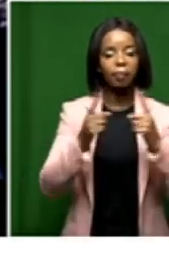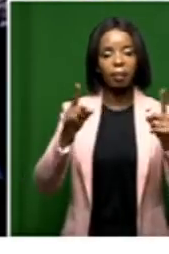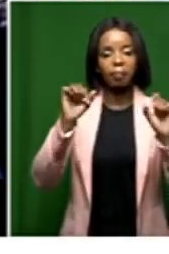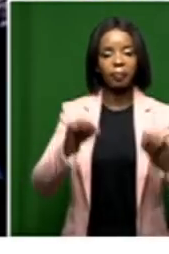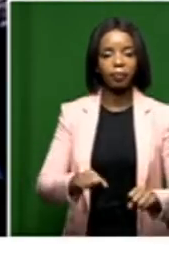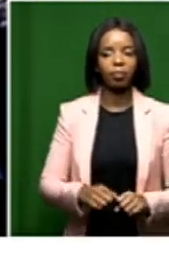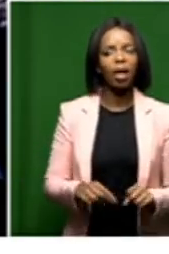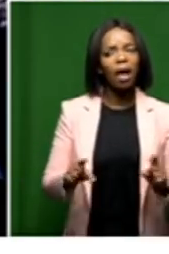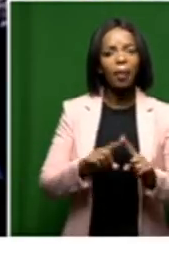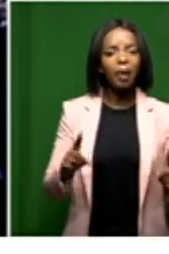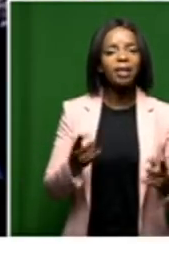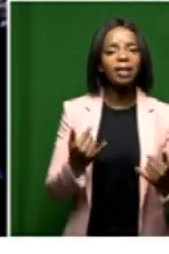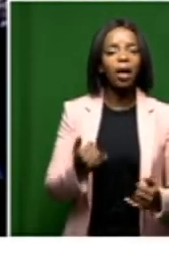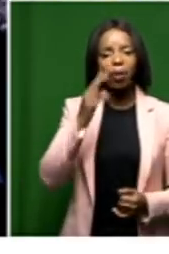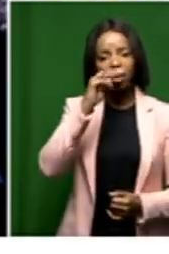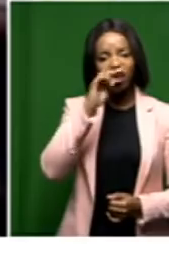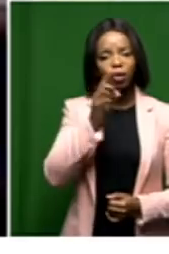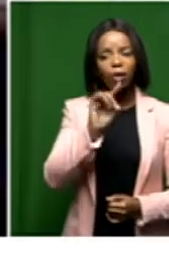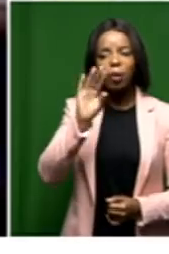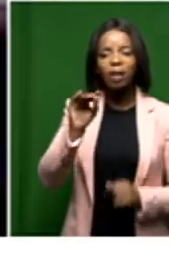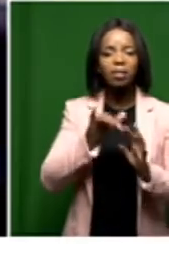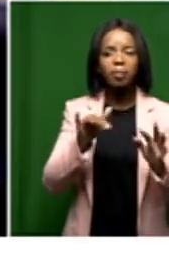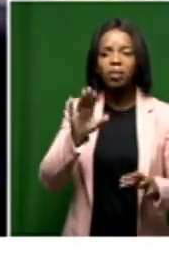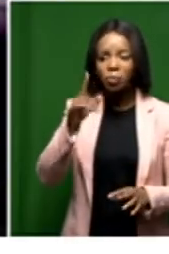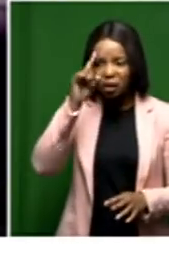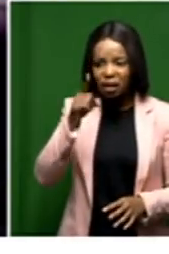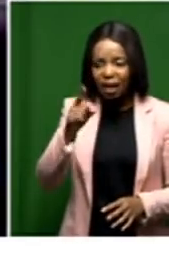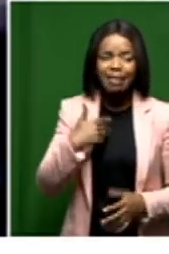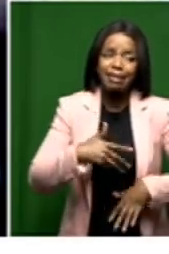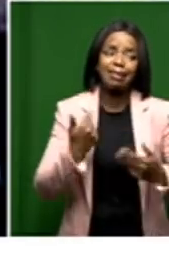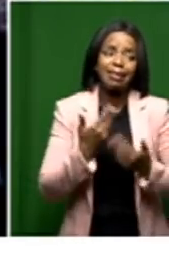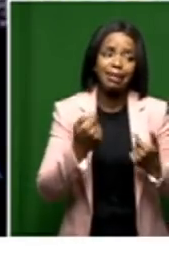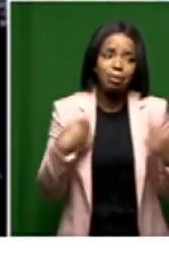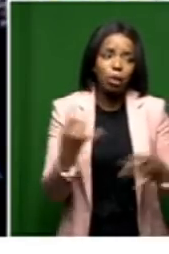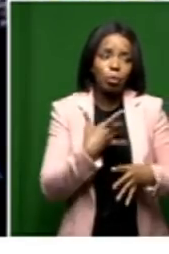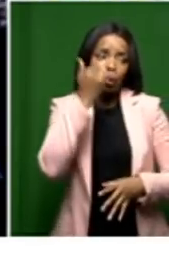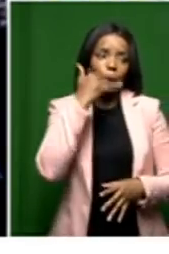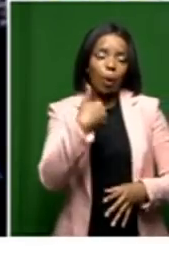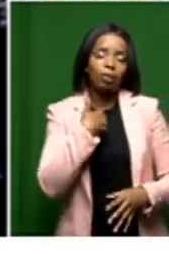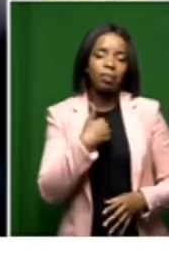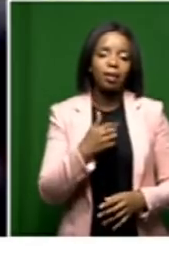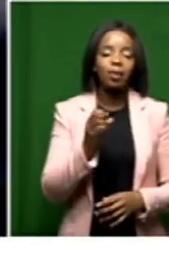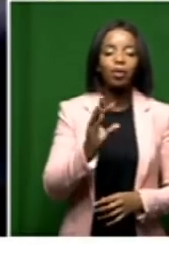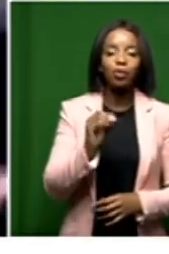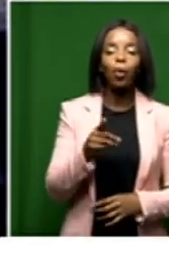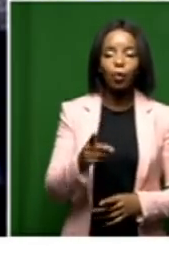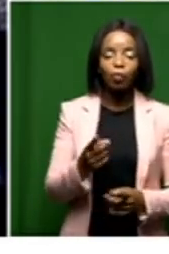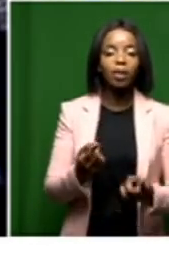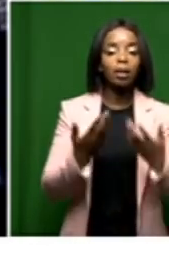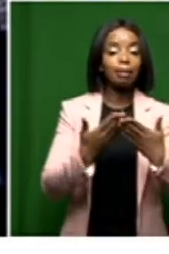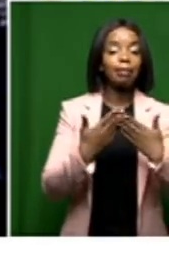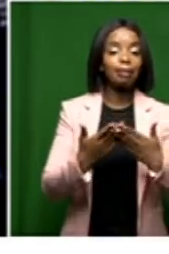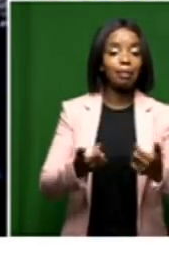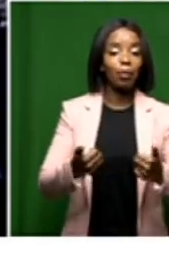ask people, so what do you think? What do you think you got? Like, I really don't know. I was just surprised to get those calls. And so have you been doing well throughout the course of the